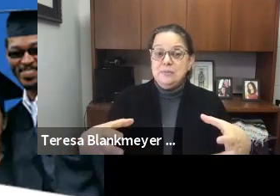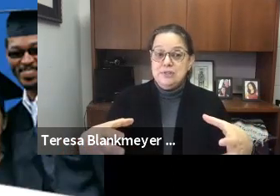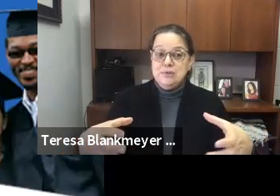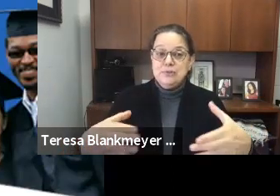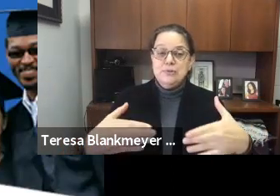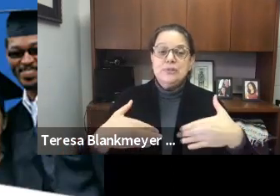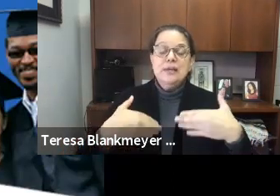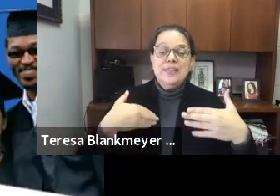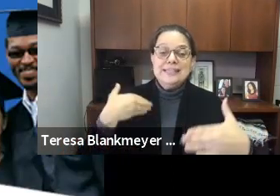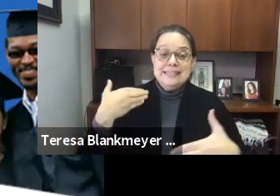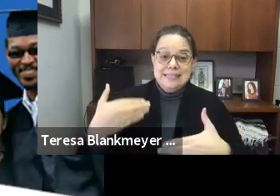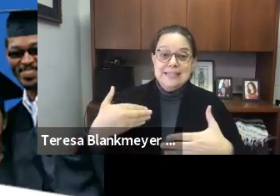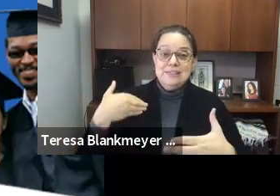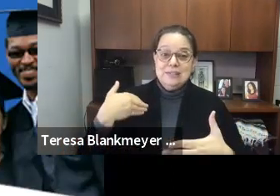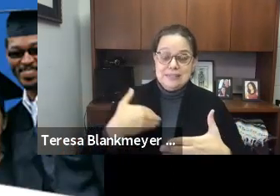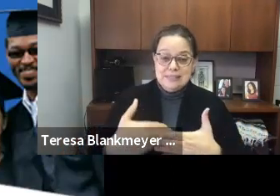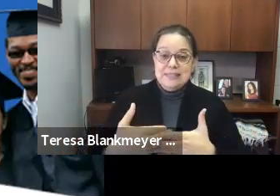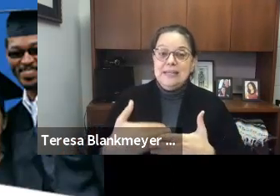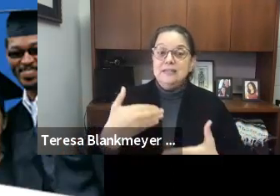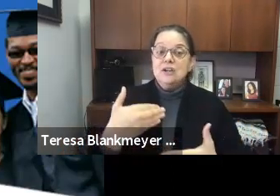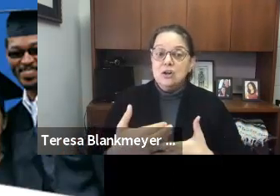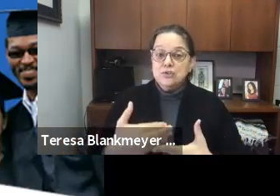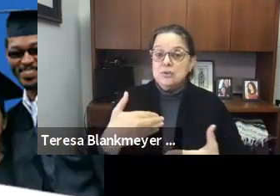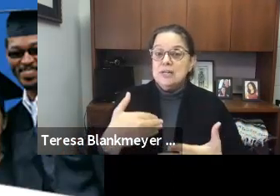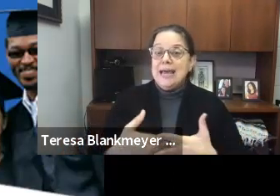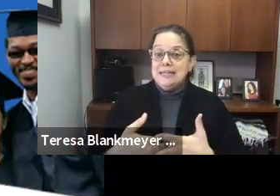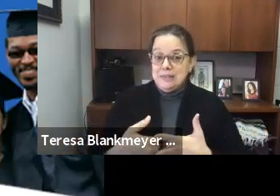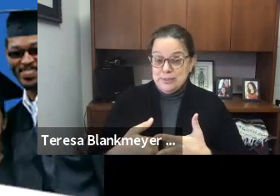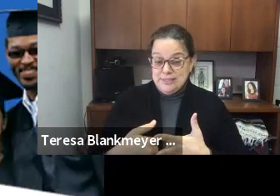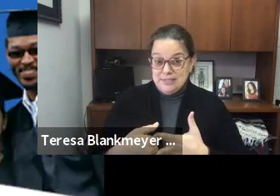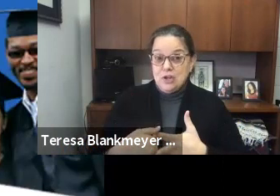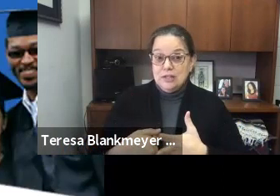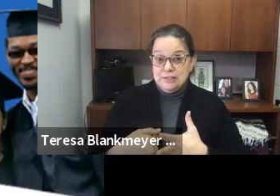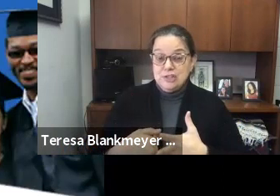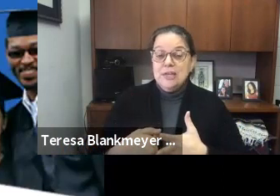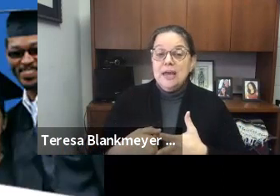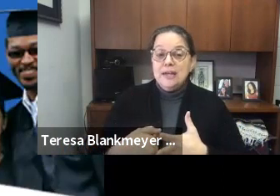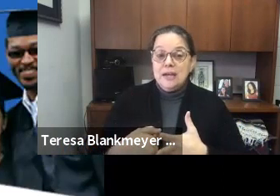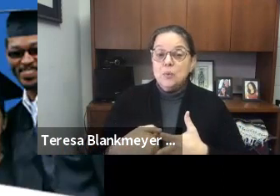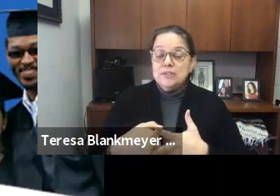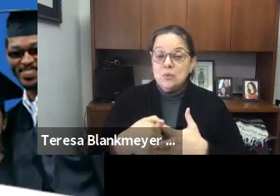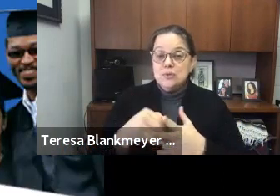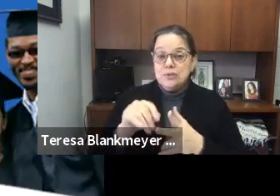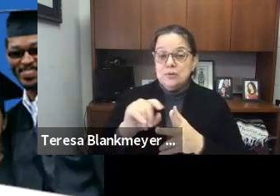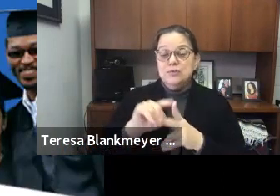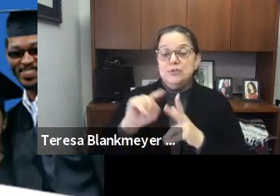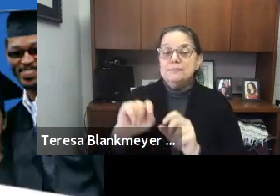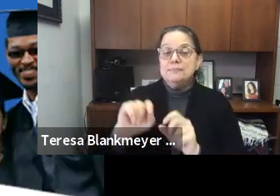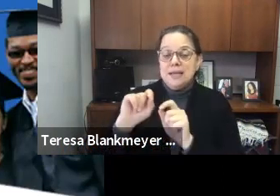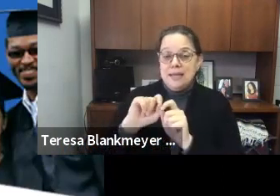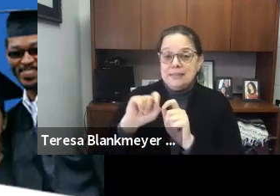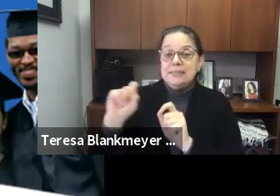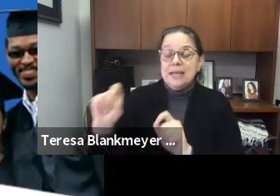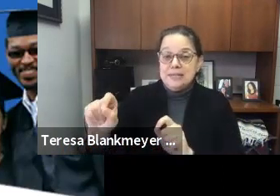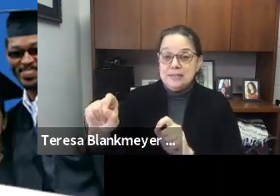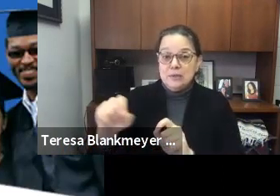sign language users that is needed to sustain cultural and linguistic knowledge. And I want to also just